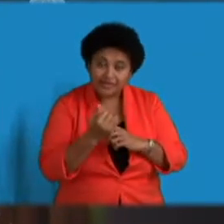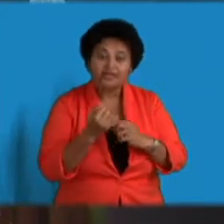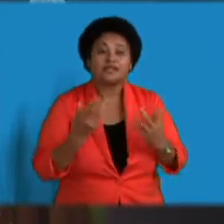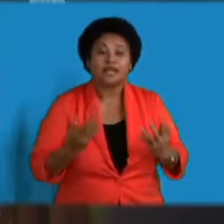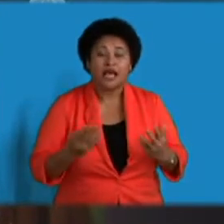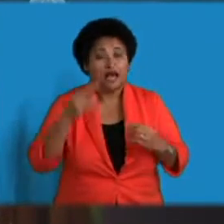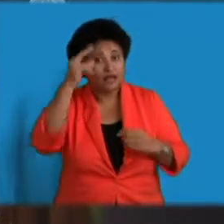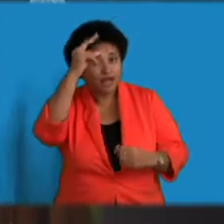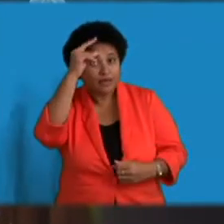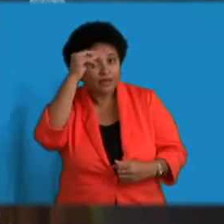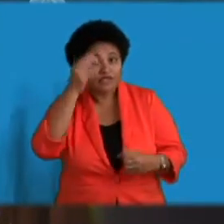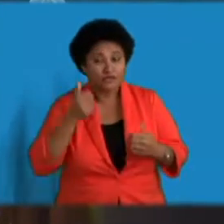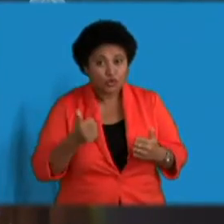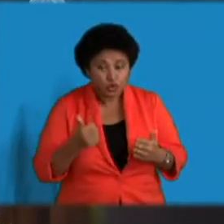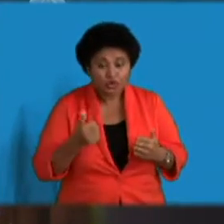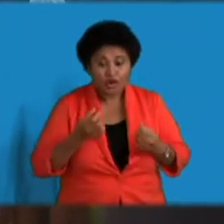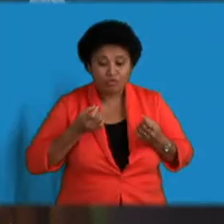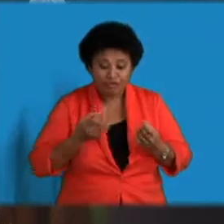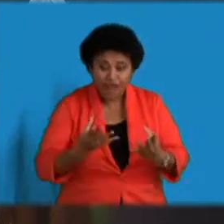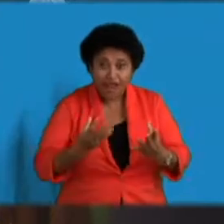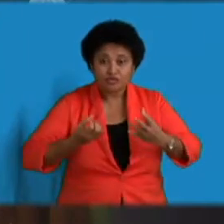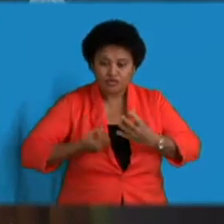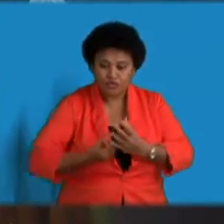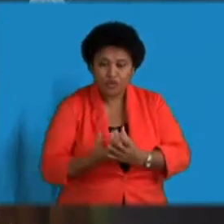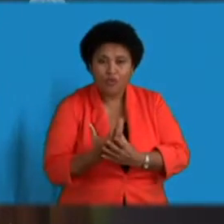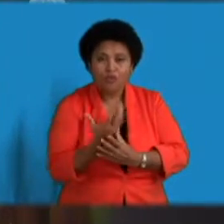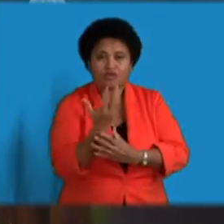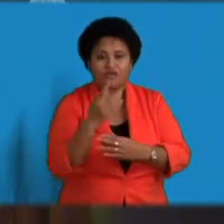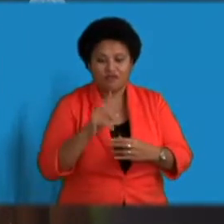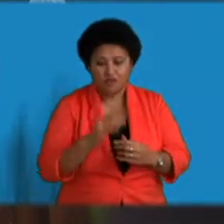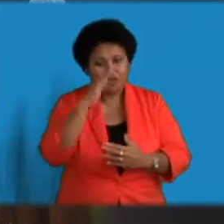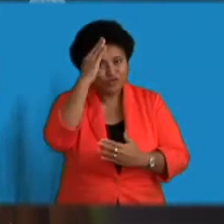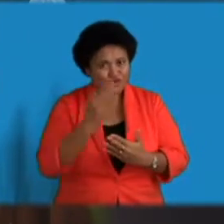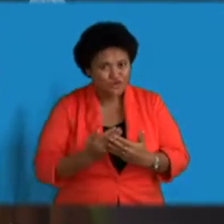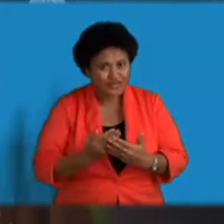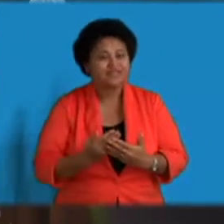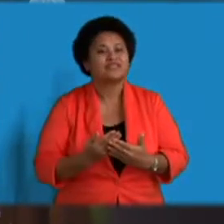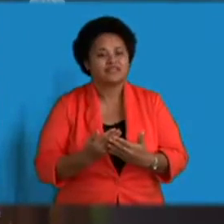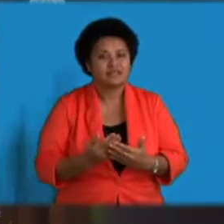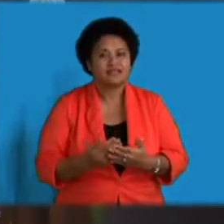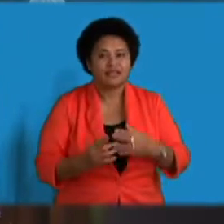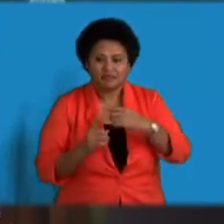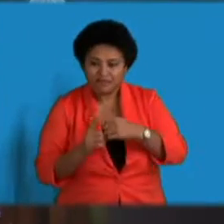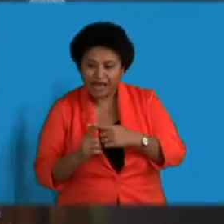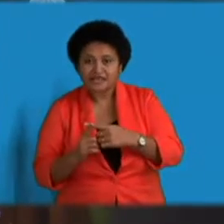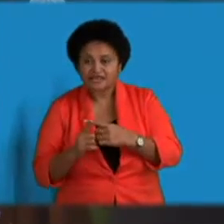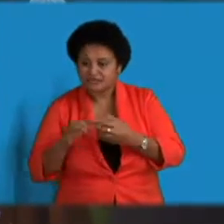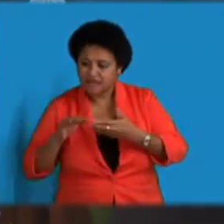for students' holistic growth and development. It provides students open reading